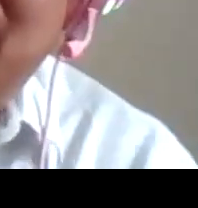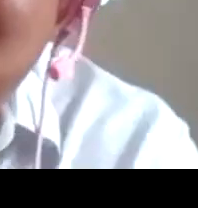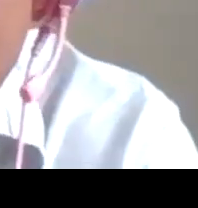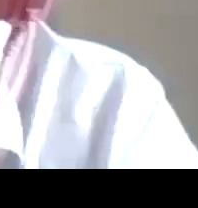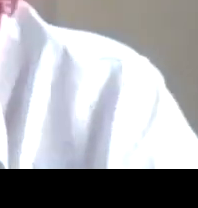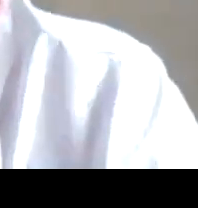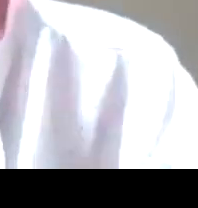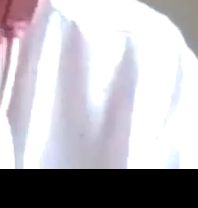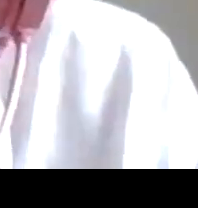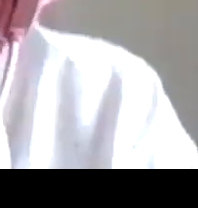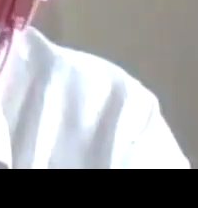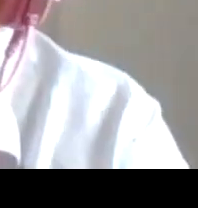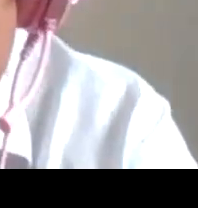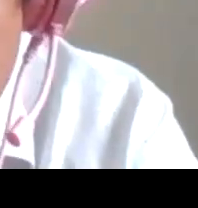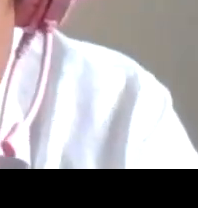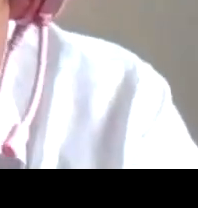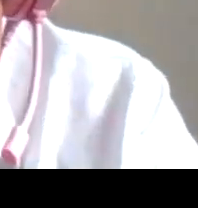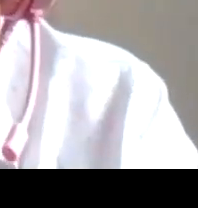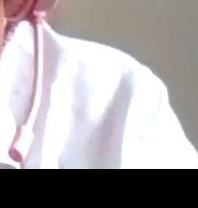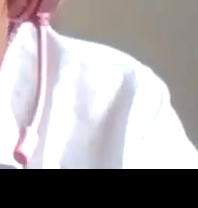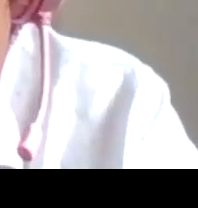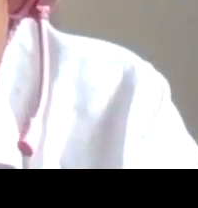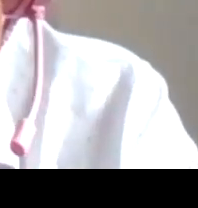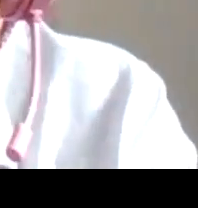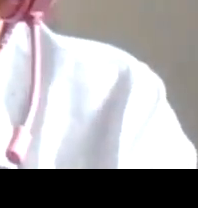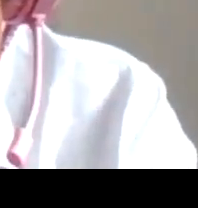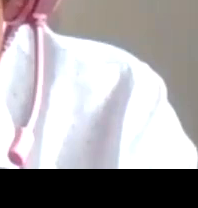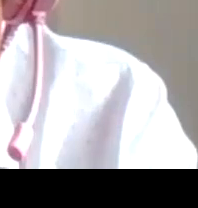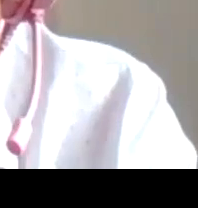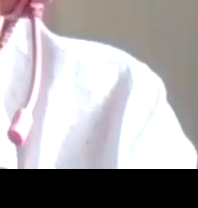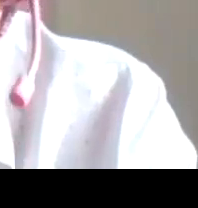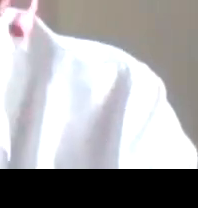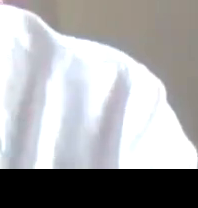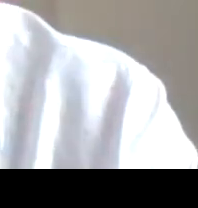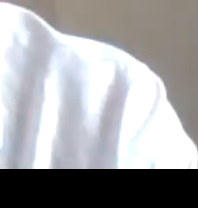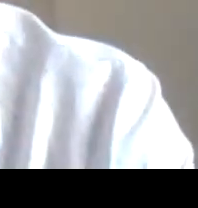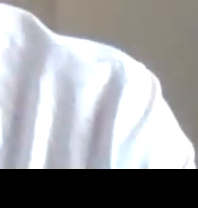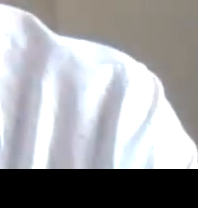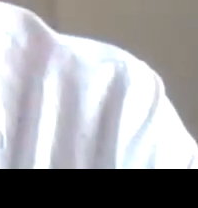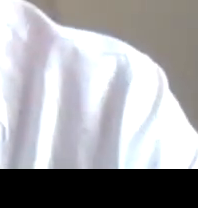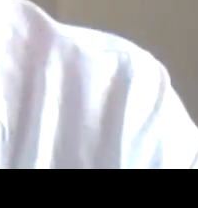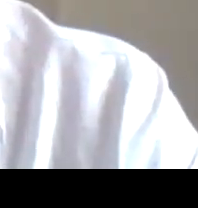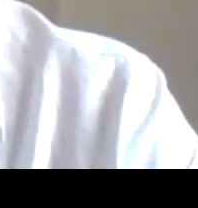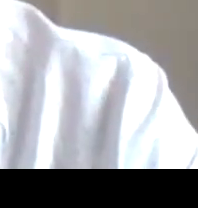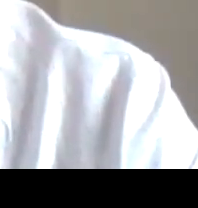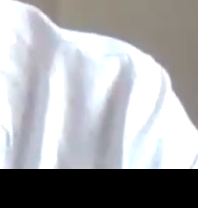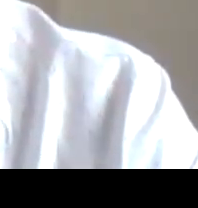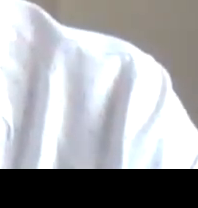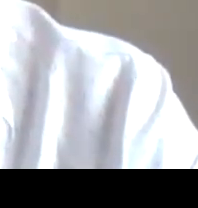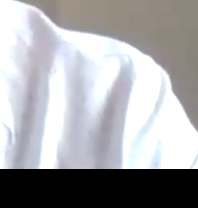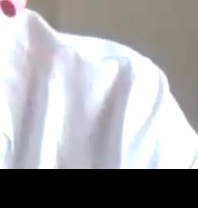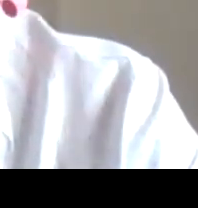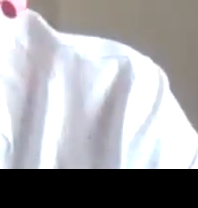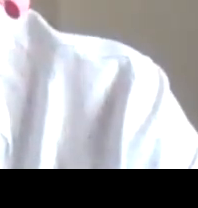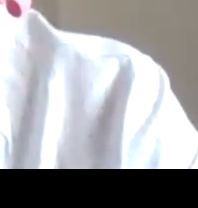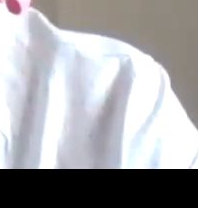One more time, like one need, try love hate. Yeah, like one need, try love hate. Tiếp là have, intend,